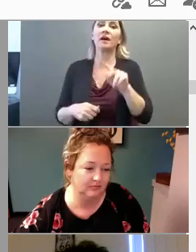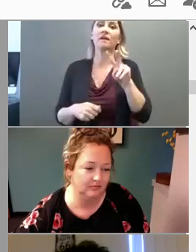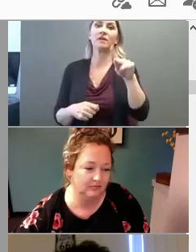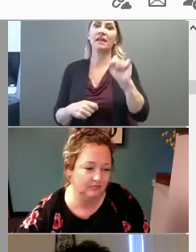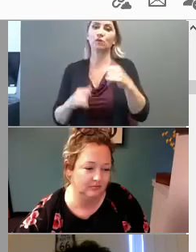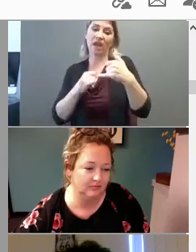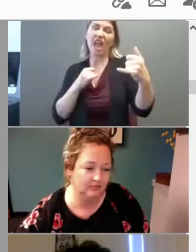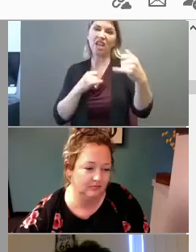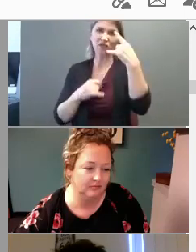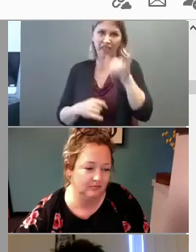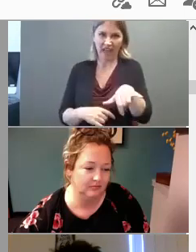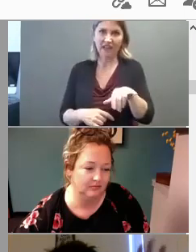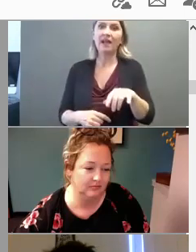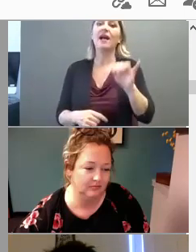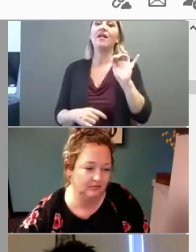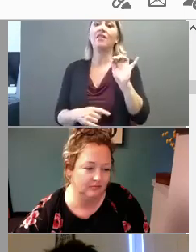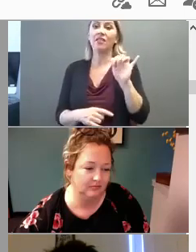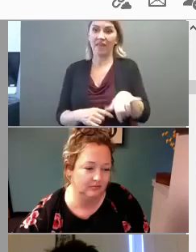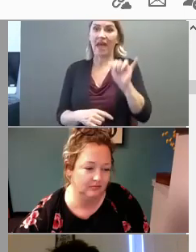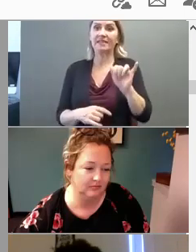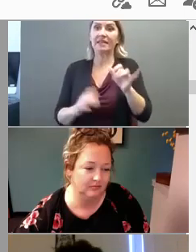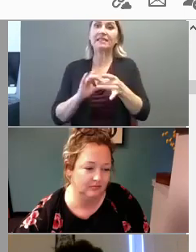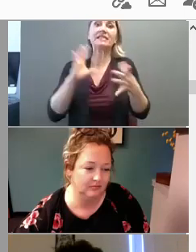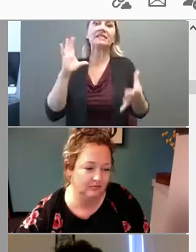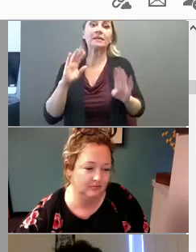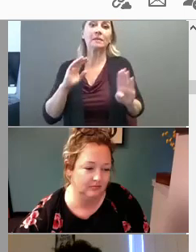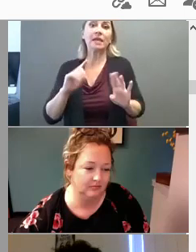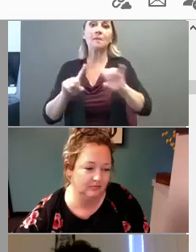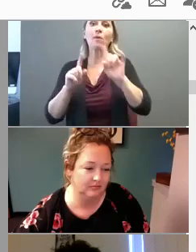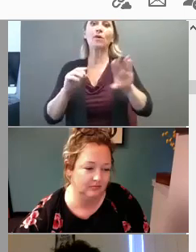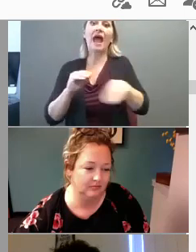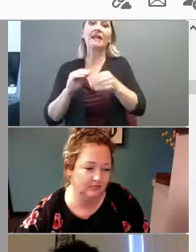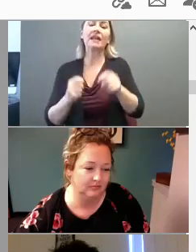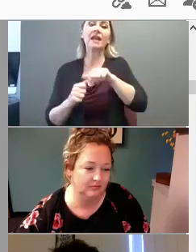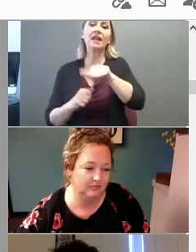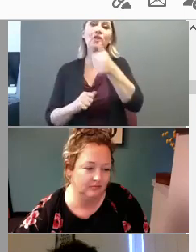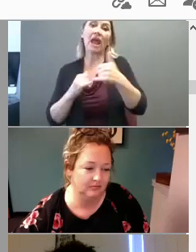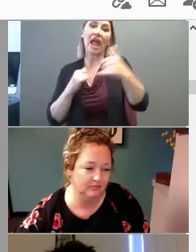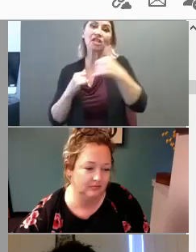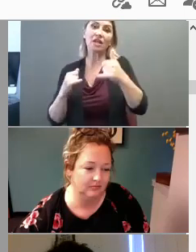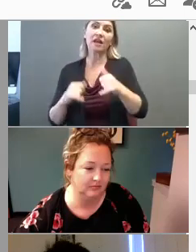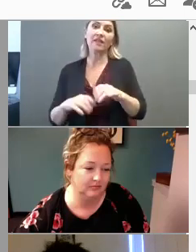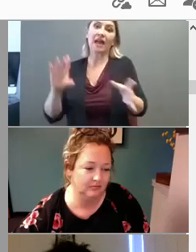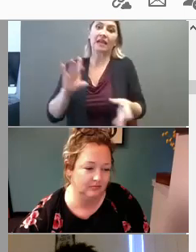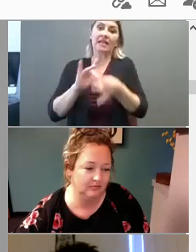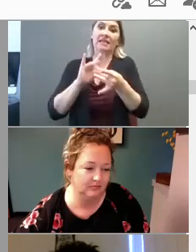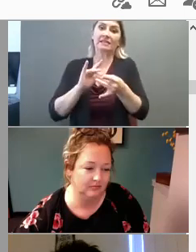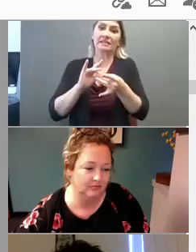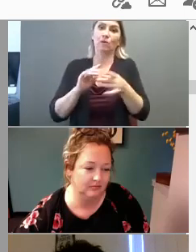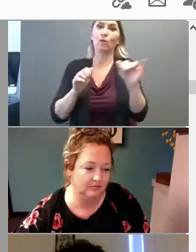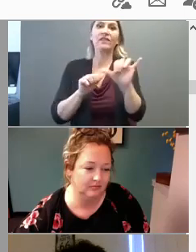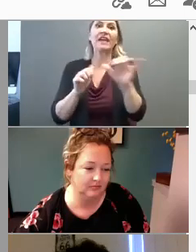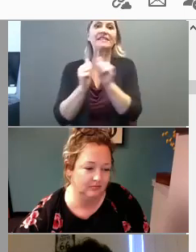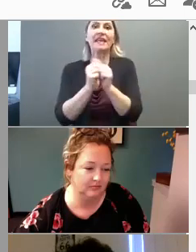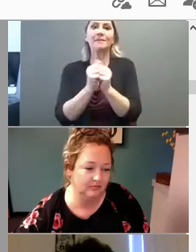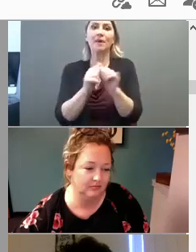edge of weight 4 that disconnects B, but we are adding another particular edge that connects B with the same weight. That